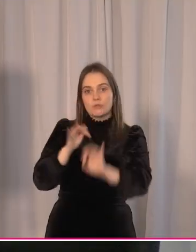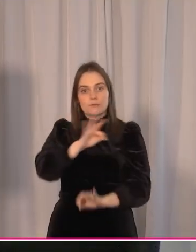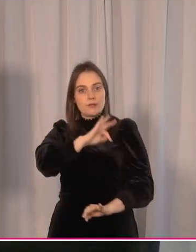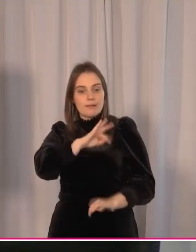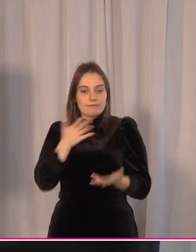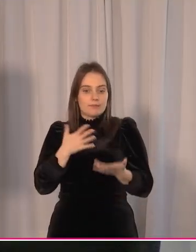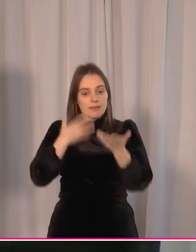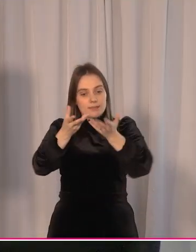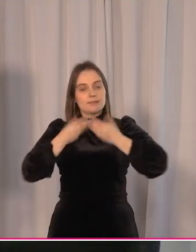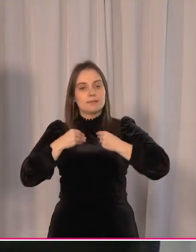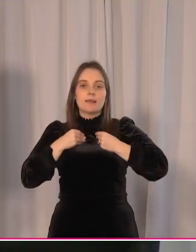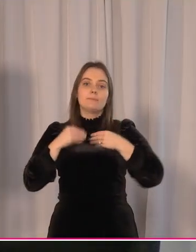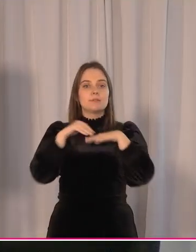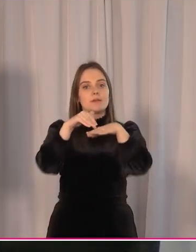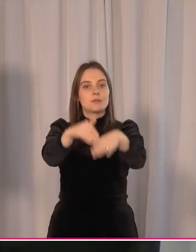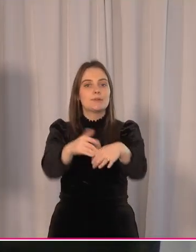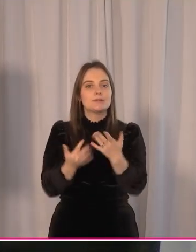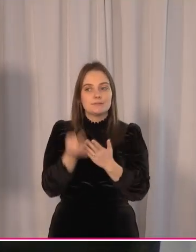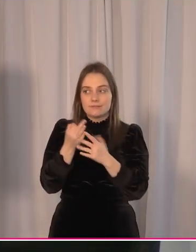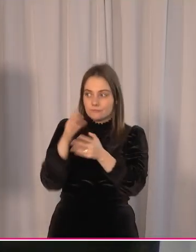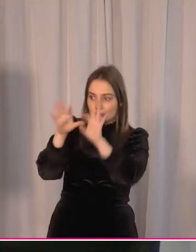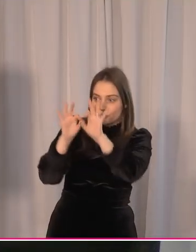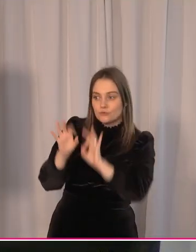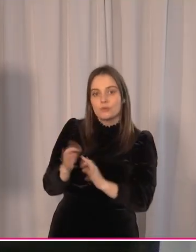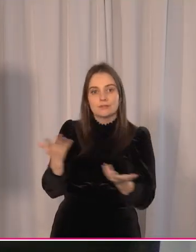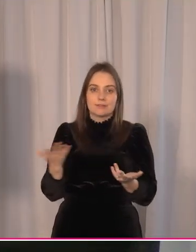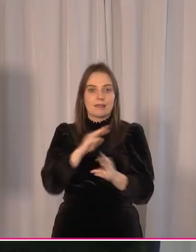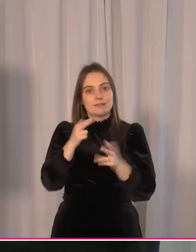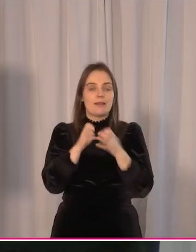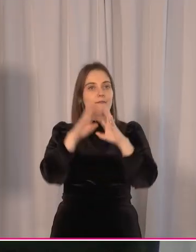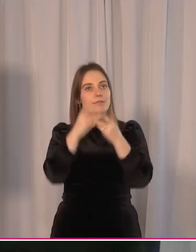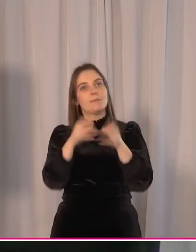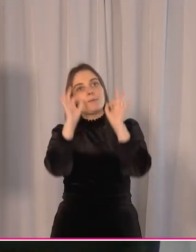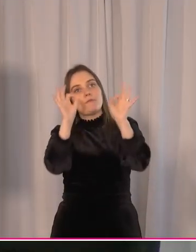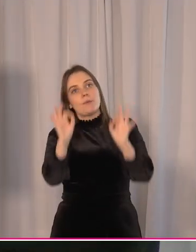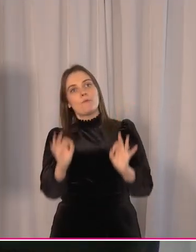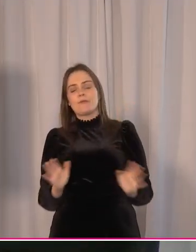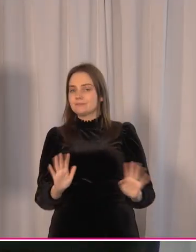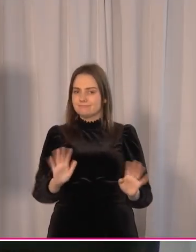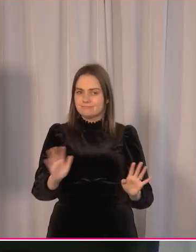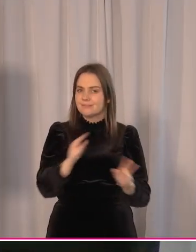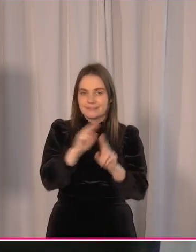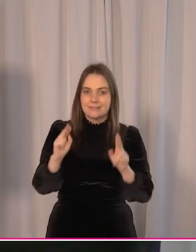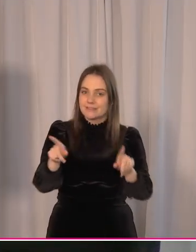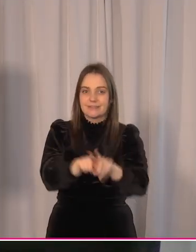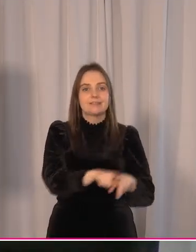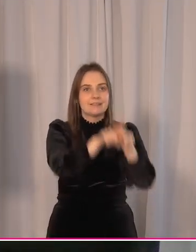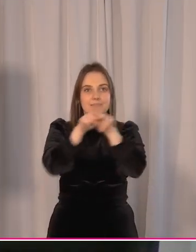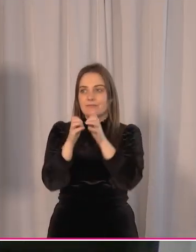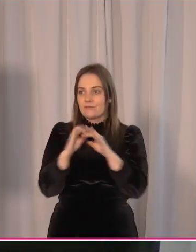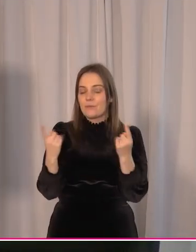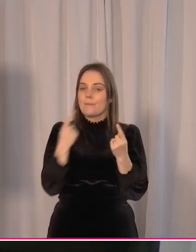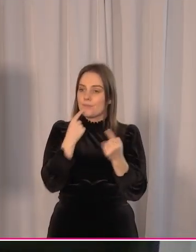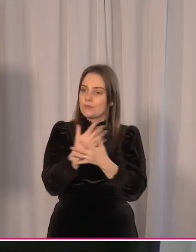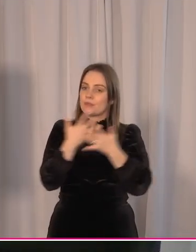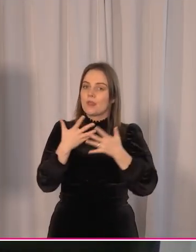the consequences, good and bad, of those choices. It's not to say that everything will work out well. It never does for everybody, but there is a